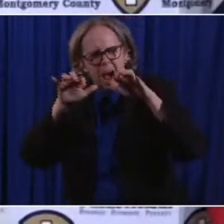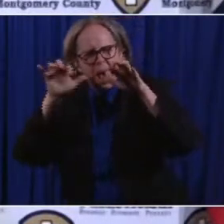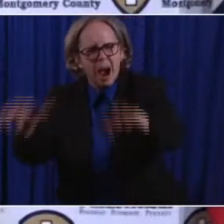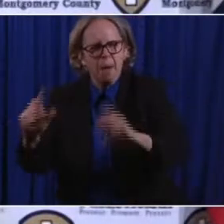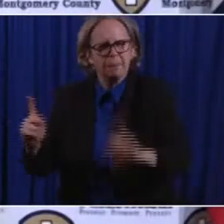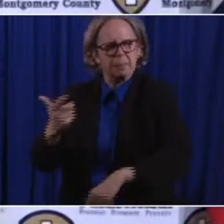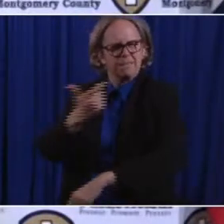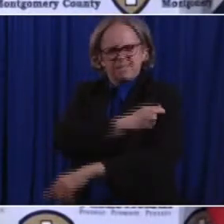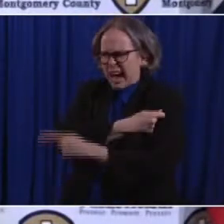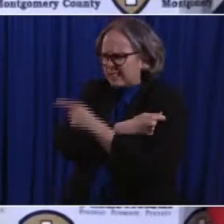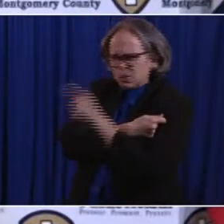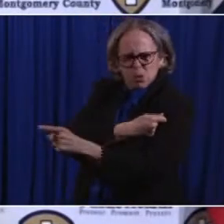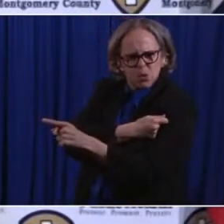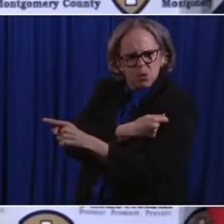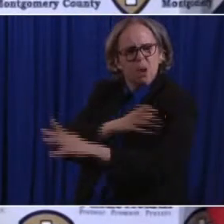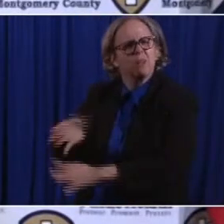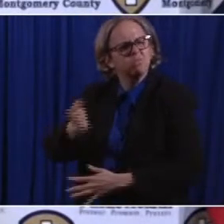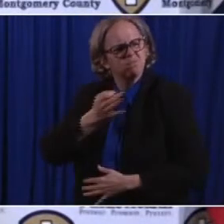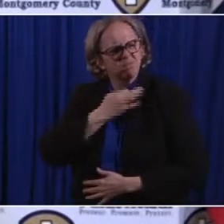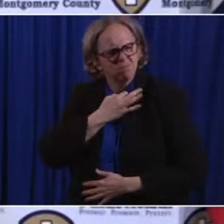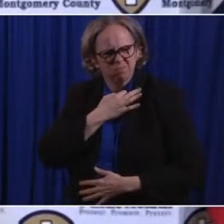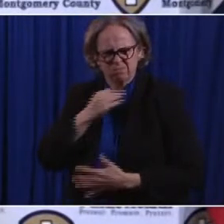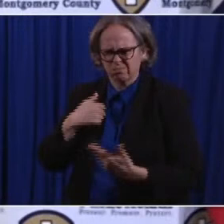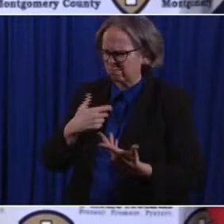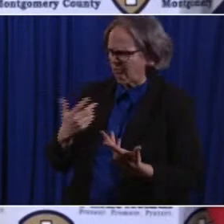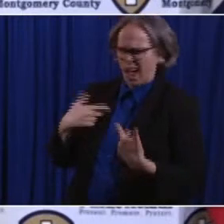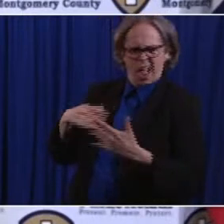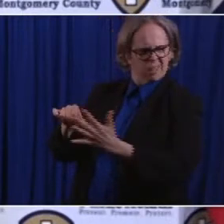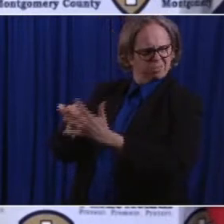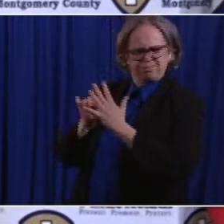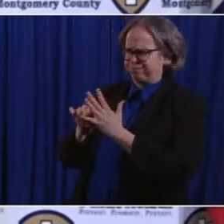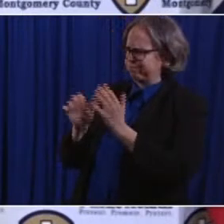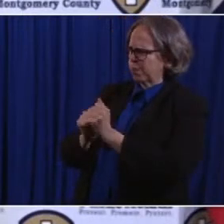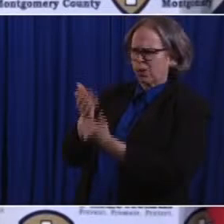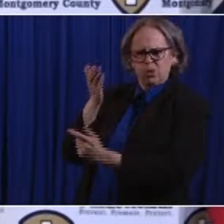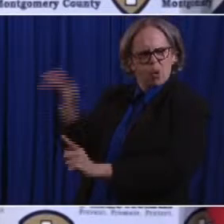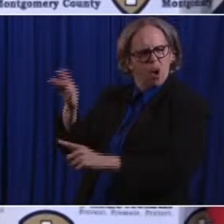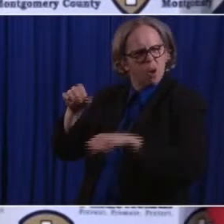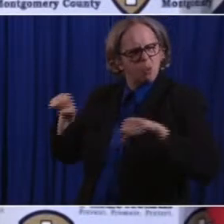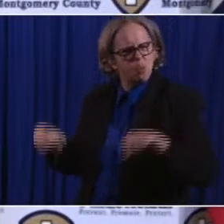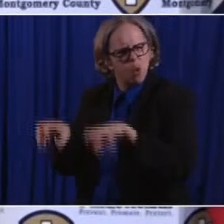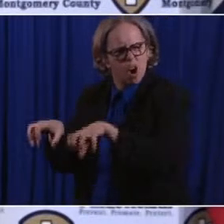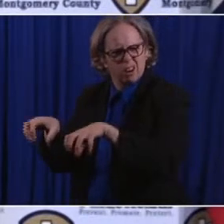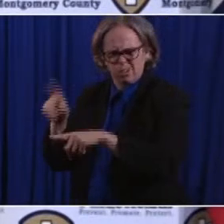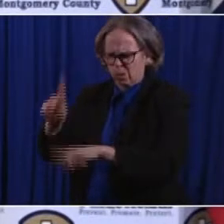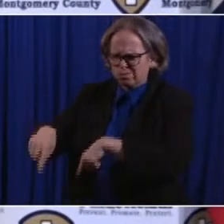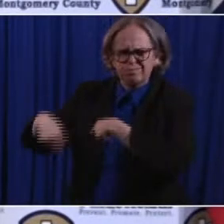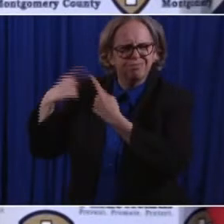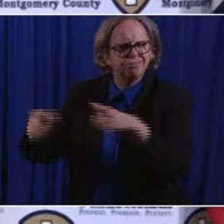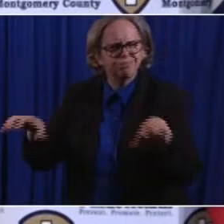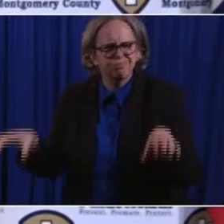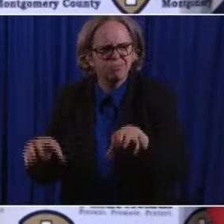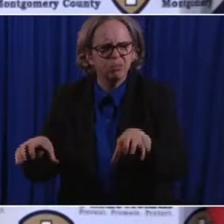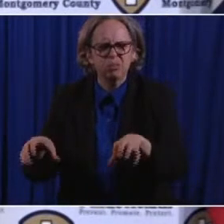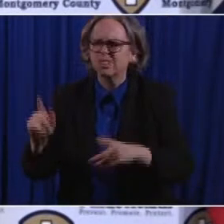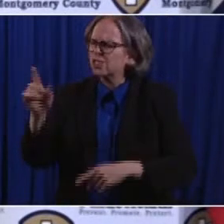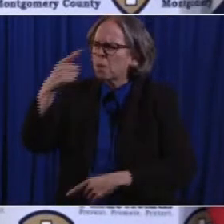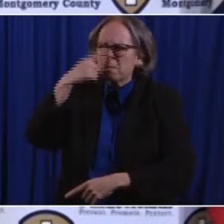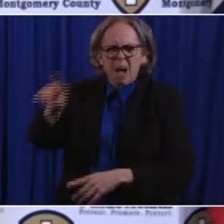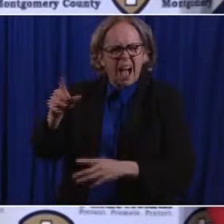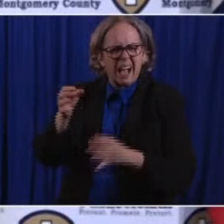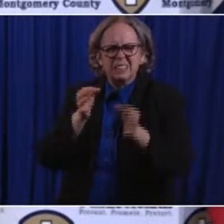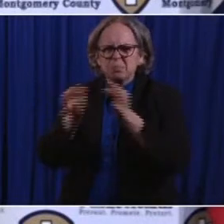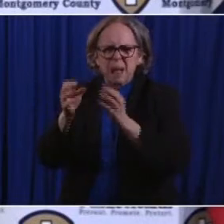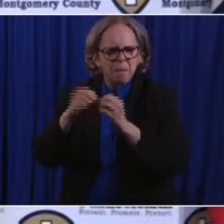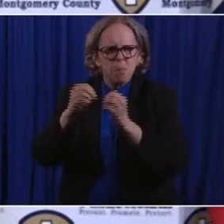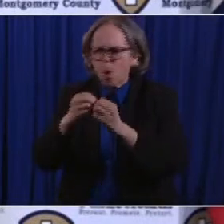the things that I really admire about what you all have done here. Can you tell us a little bit about that? Yes,